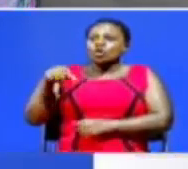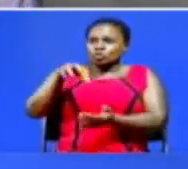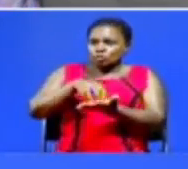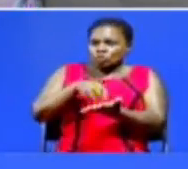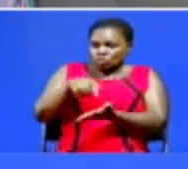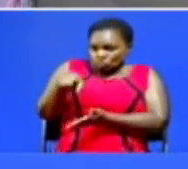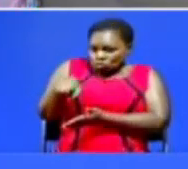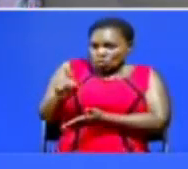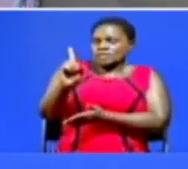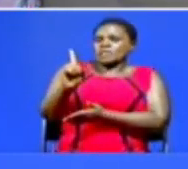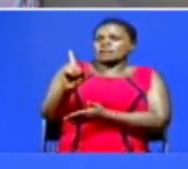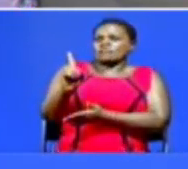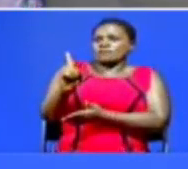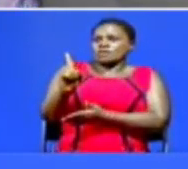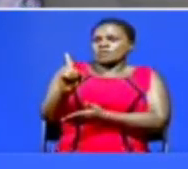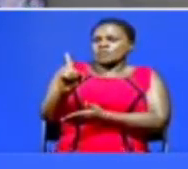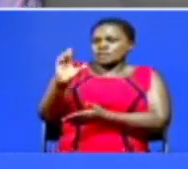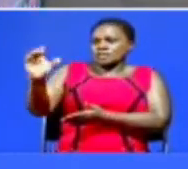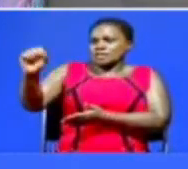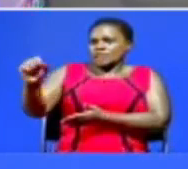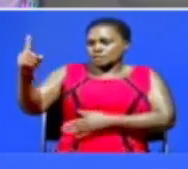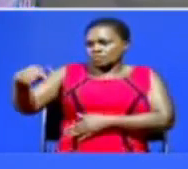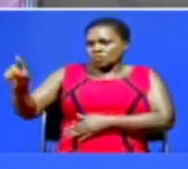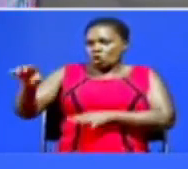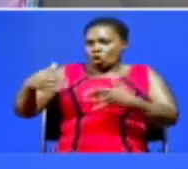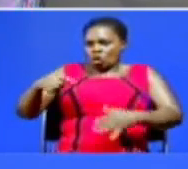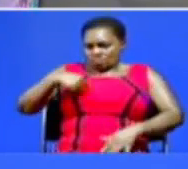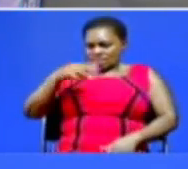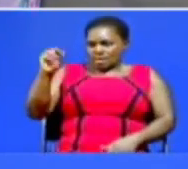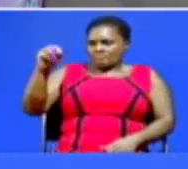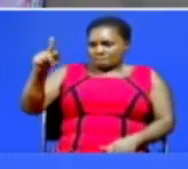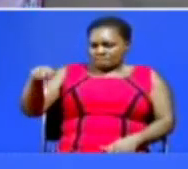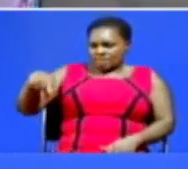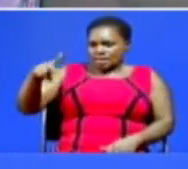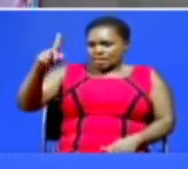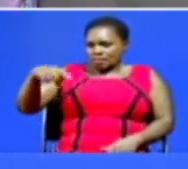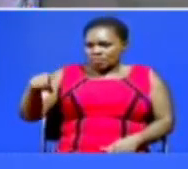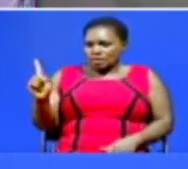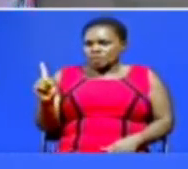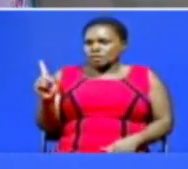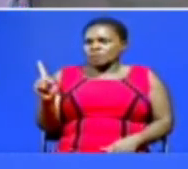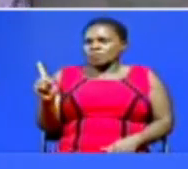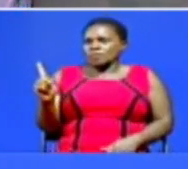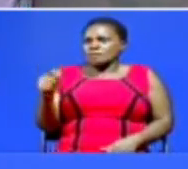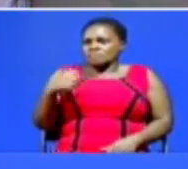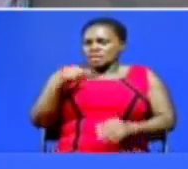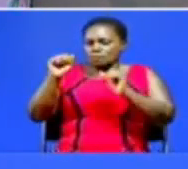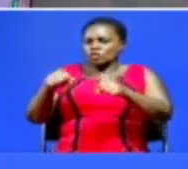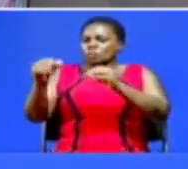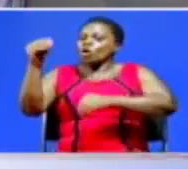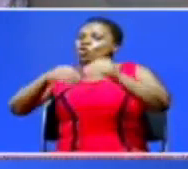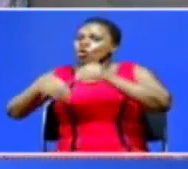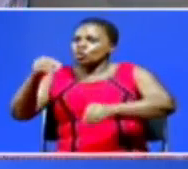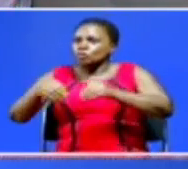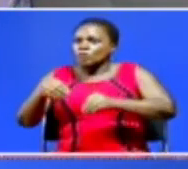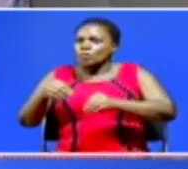situation where you, as a cabinet secretary, if you are approved, or myself as a member of parliament who is earning well above half a million shillings, I am able to contribute